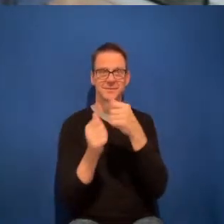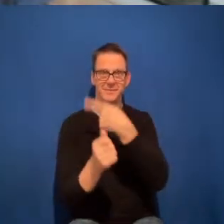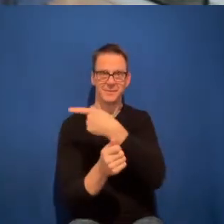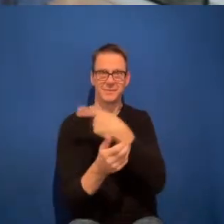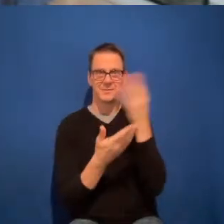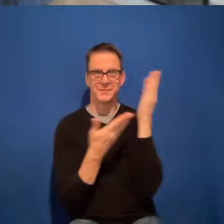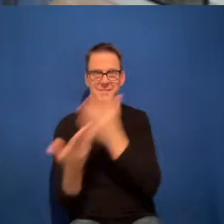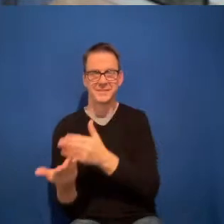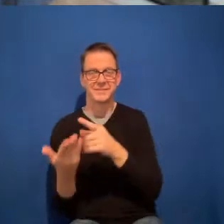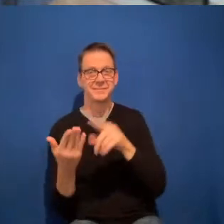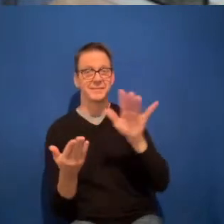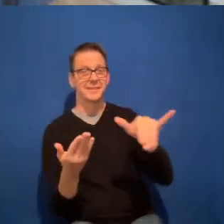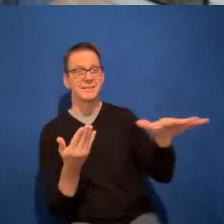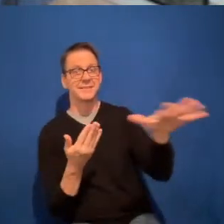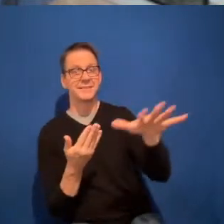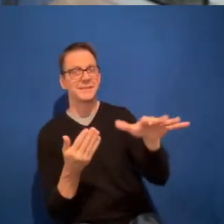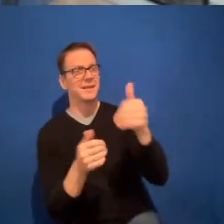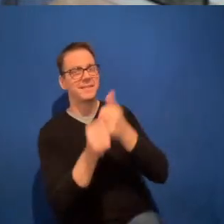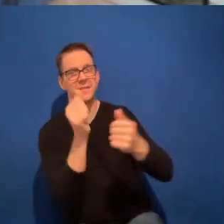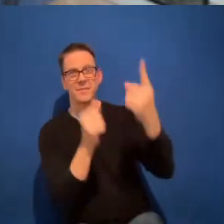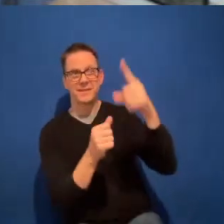there. So yeah.